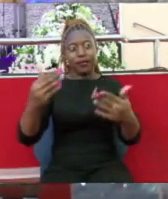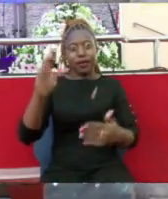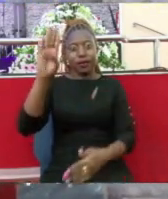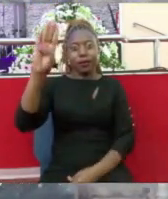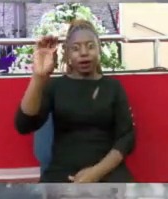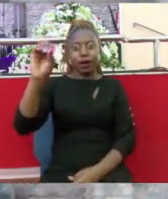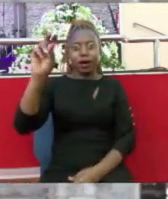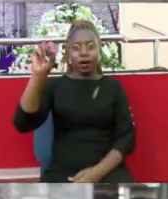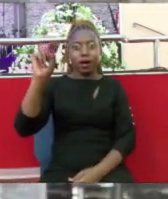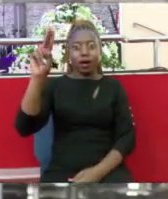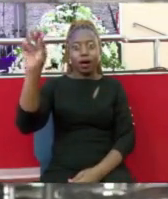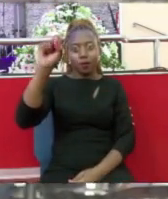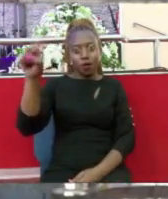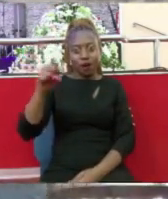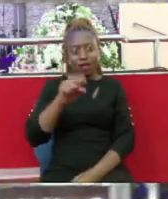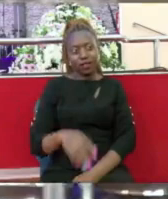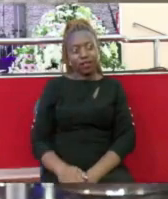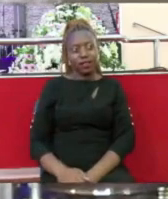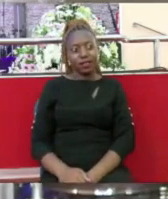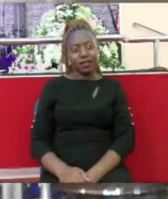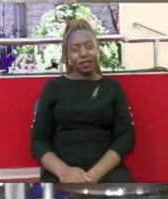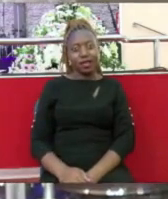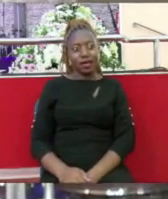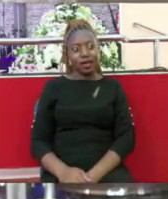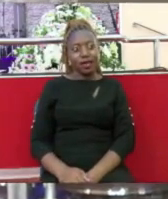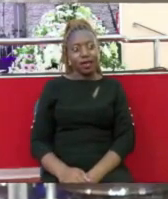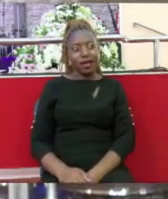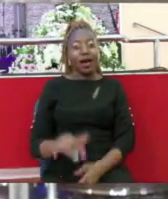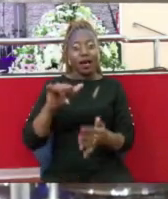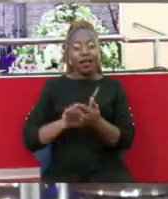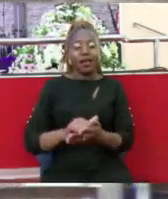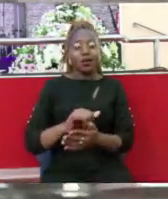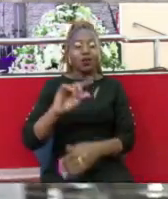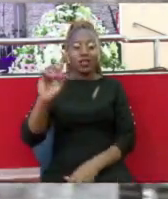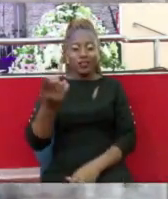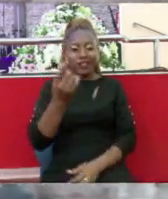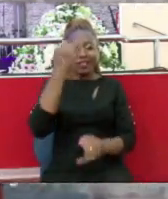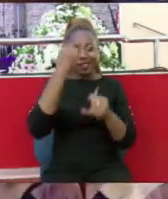kampuni iliamua kuwapatia bonus. And that was the first and the last bonus in that company.